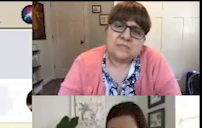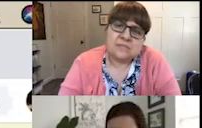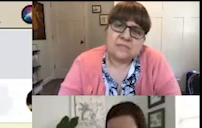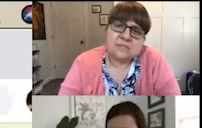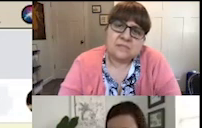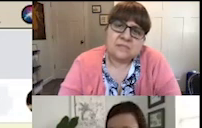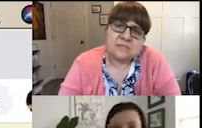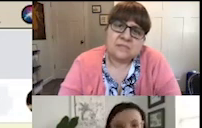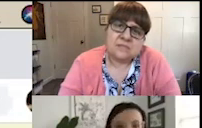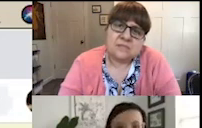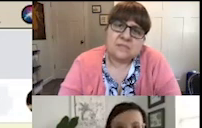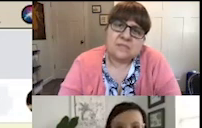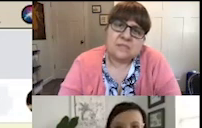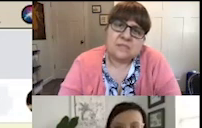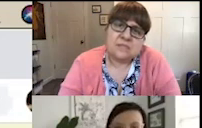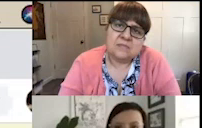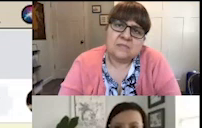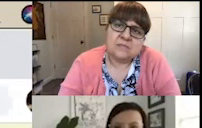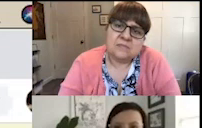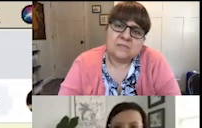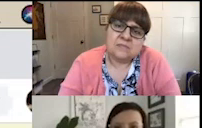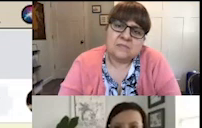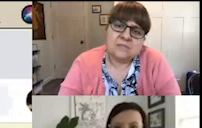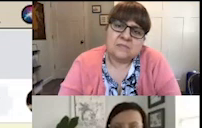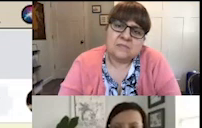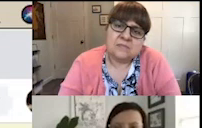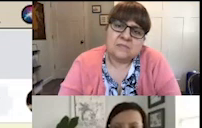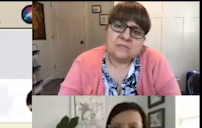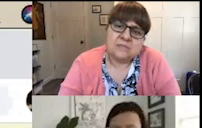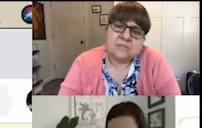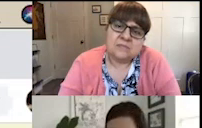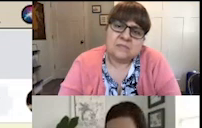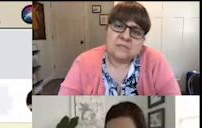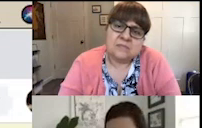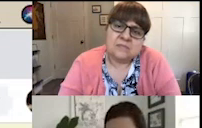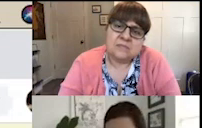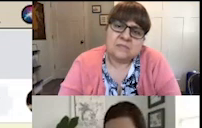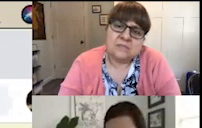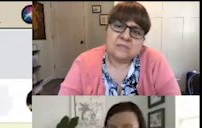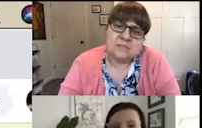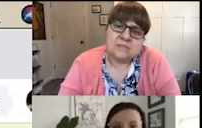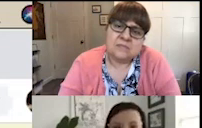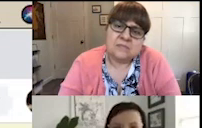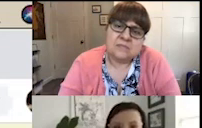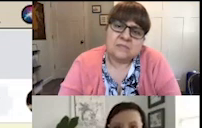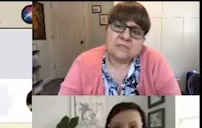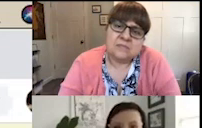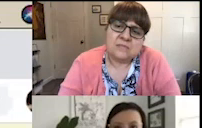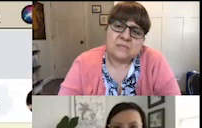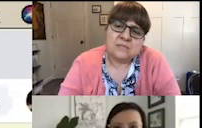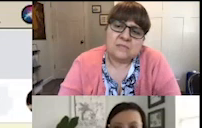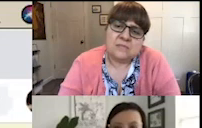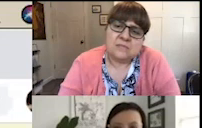pre-colonial methods that are going to be brought into this curriculum? And just to kind of give some quick general ideas